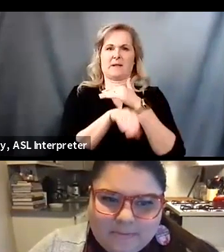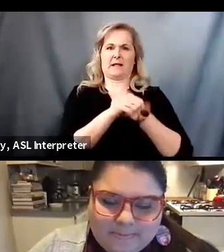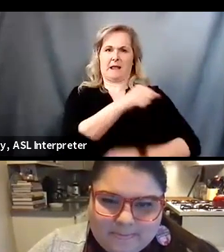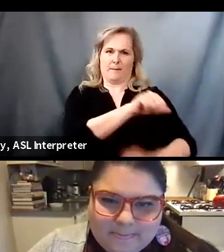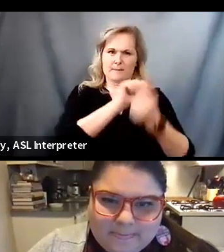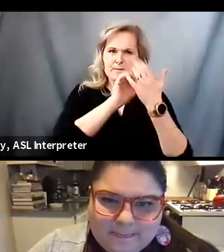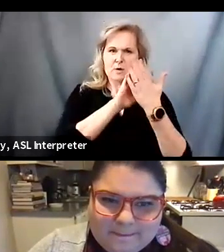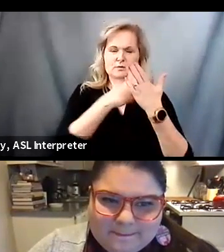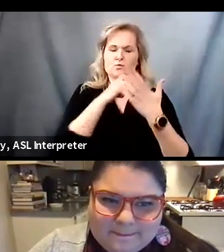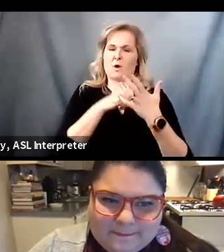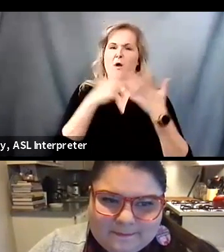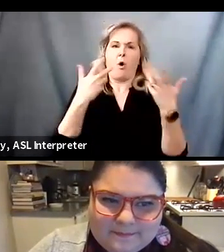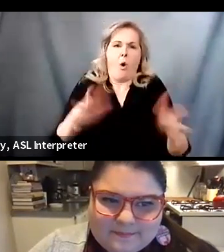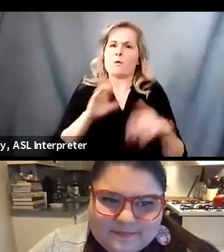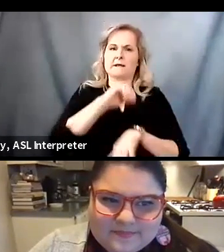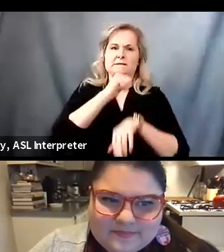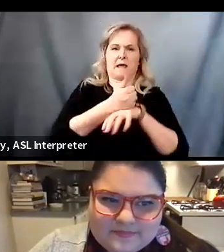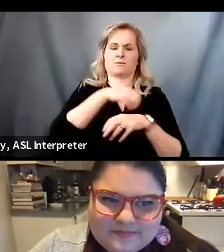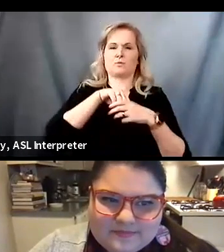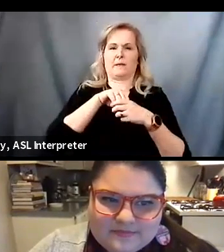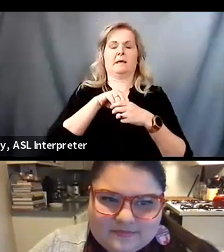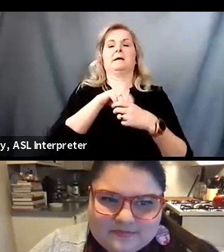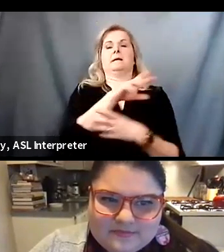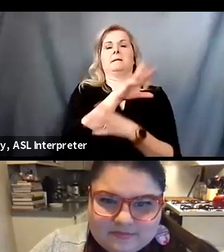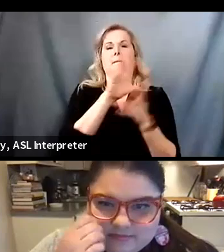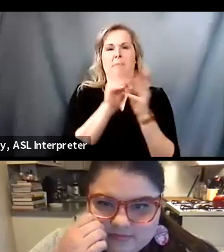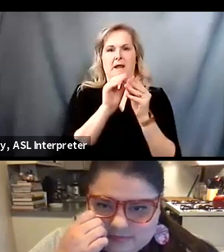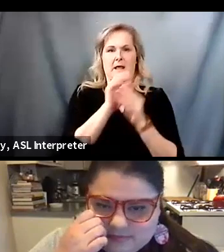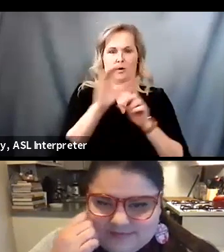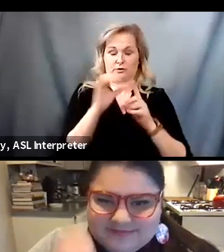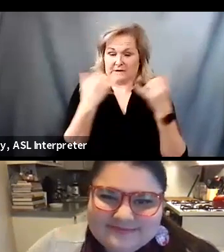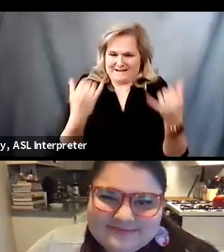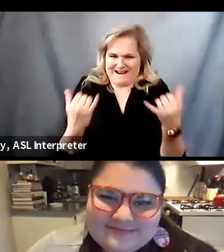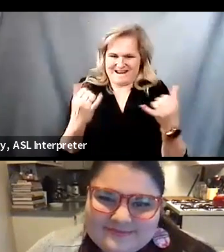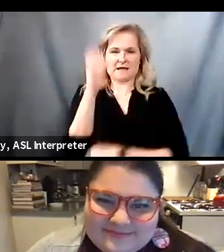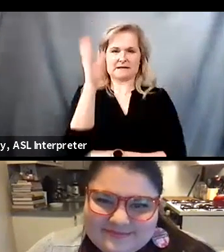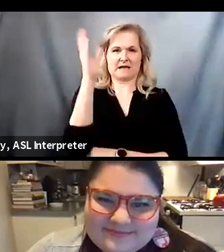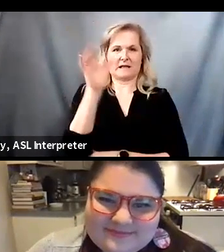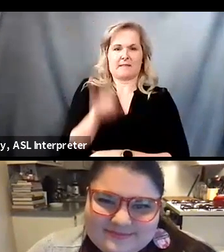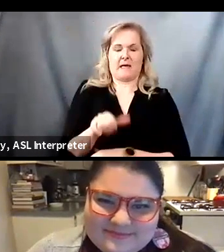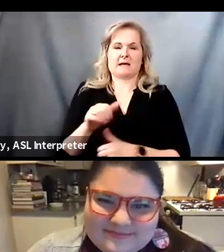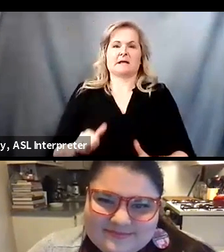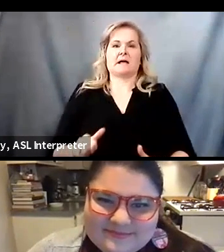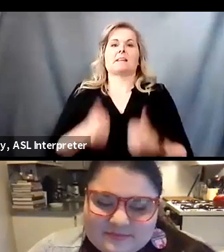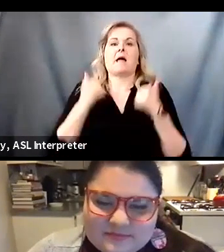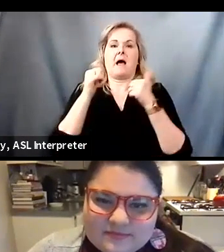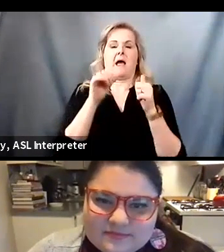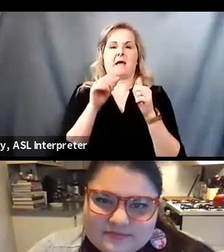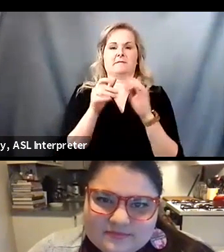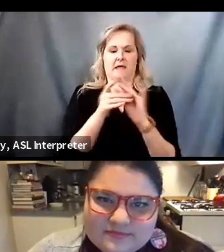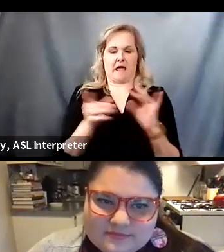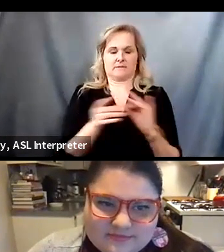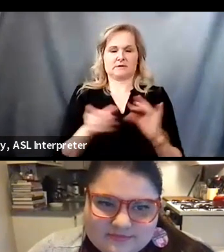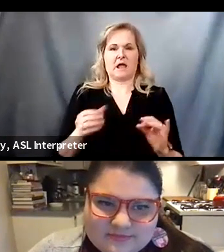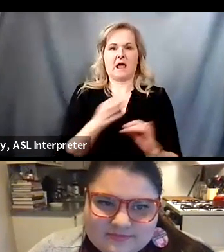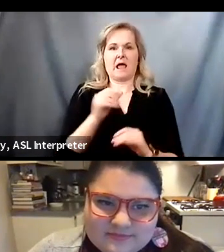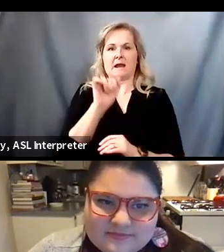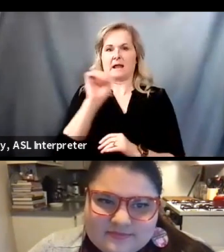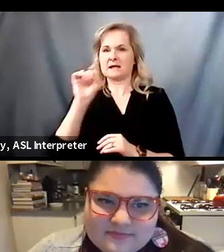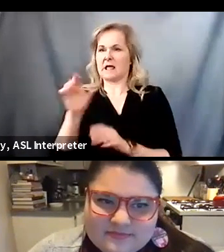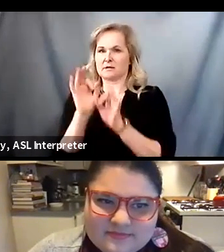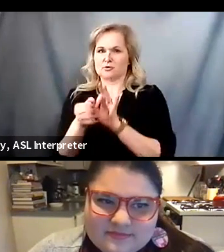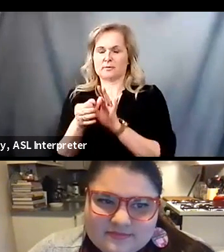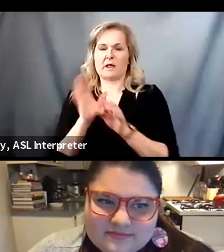we have embedded in our meeting culture. So today's session is being live captioned and ASL interpreted.